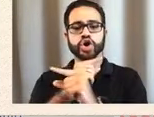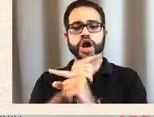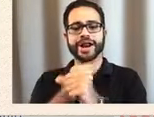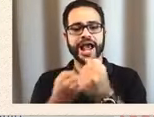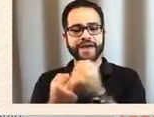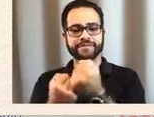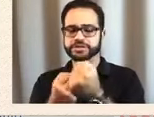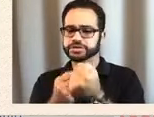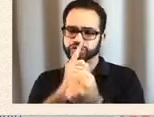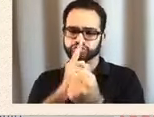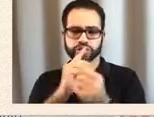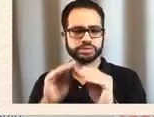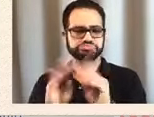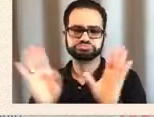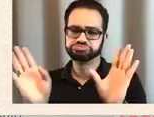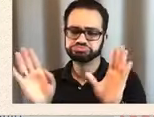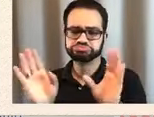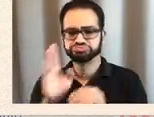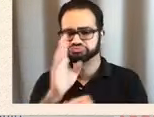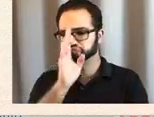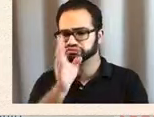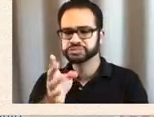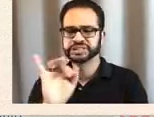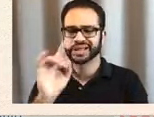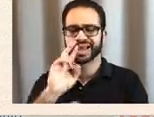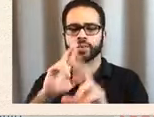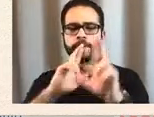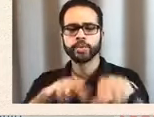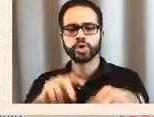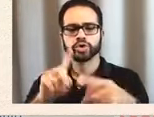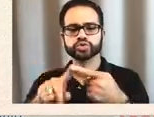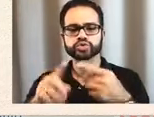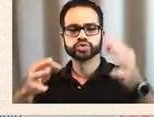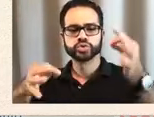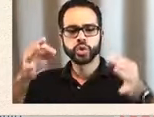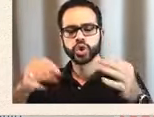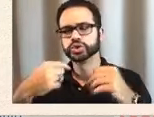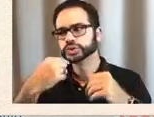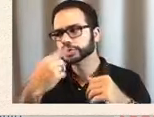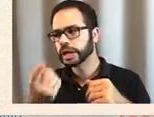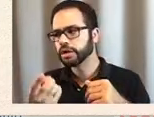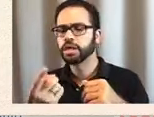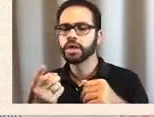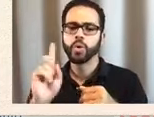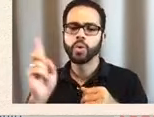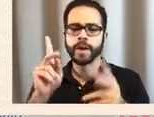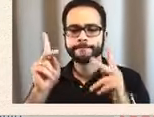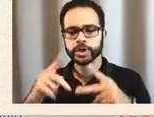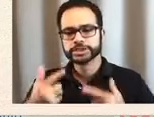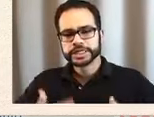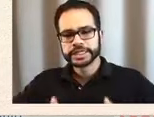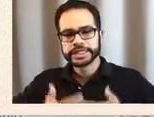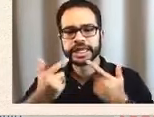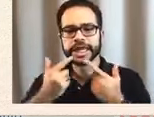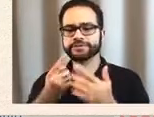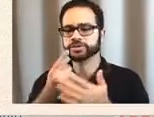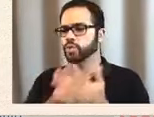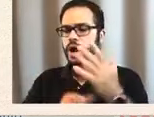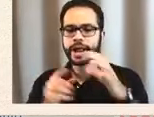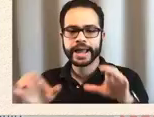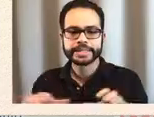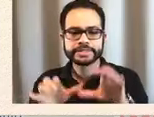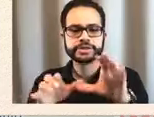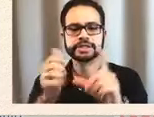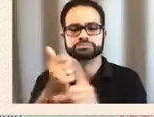basically a report to the court showing where the individual lives, kind of what activities they're involved in. So